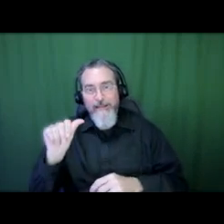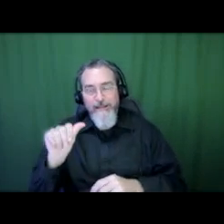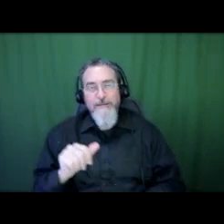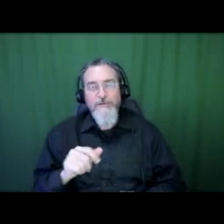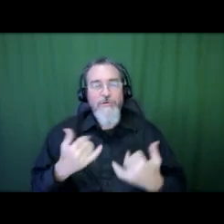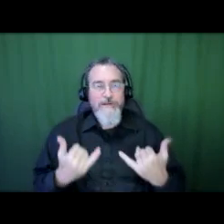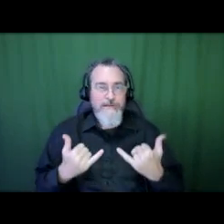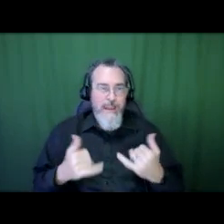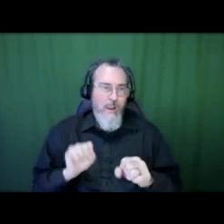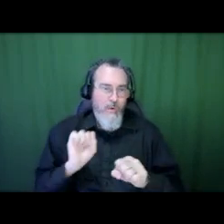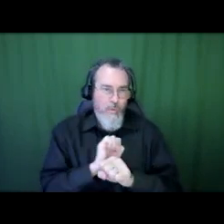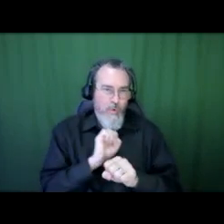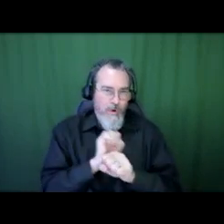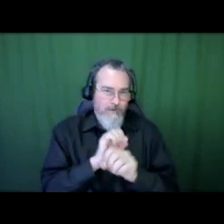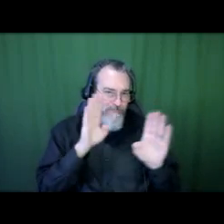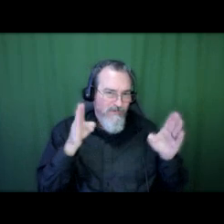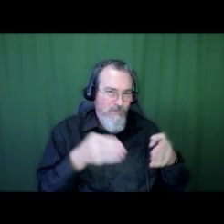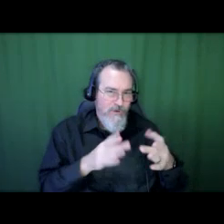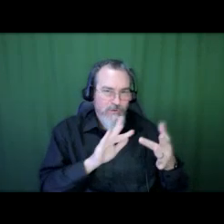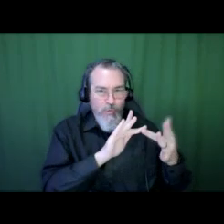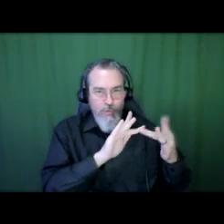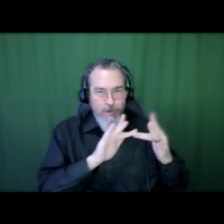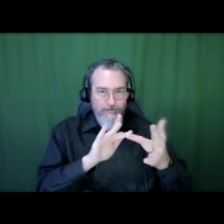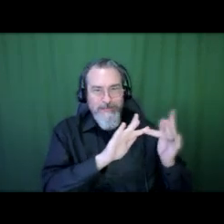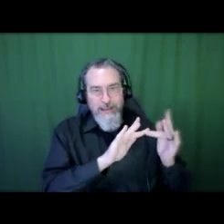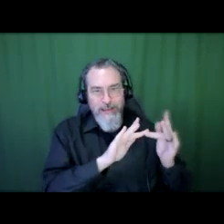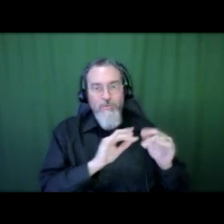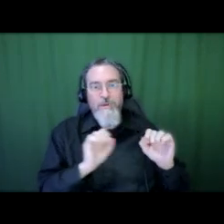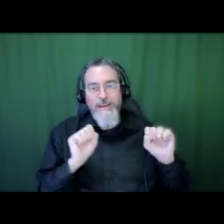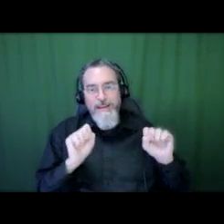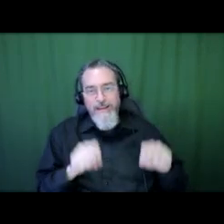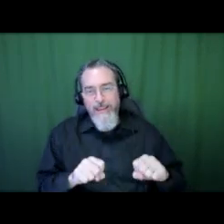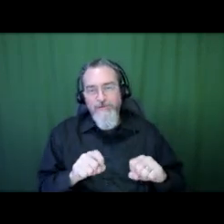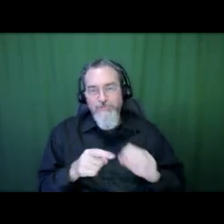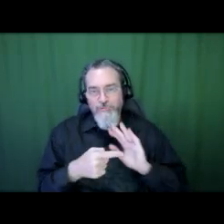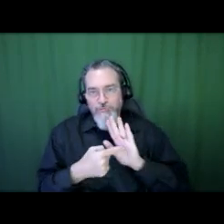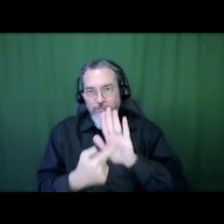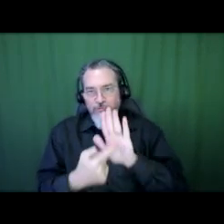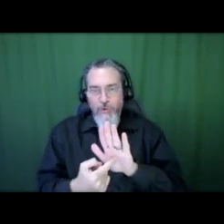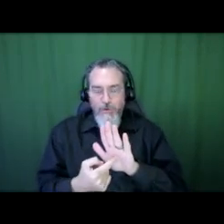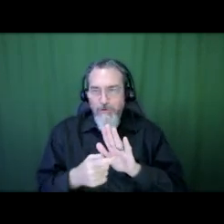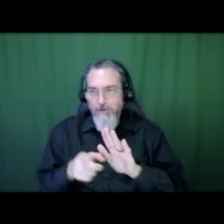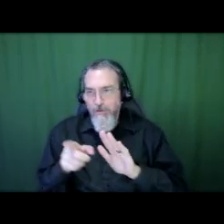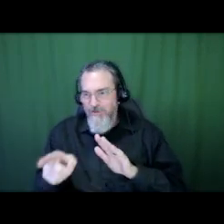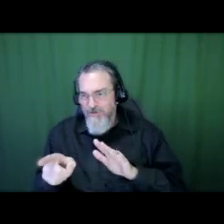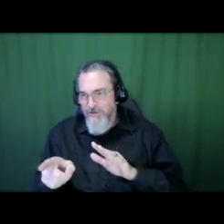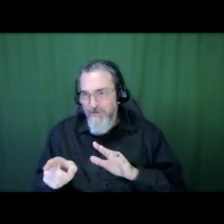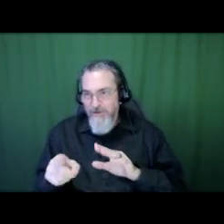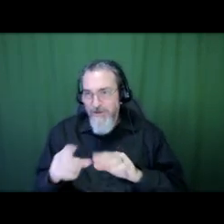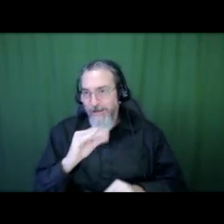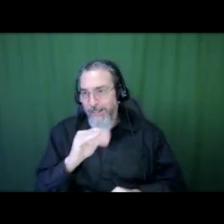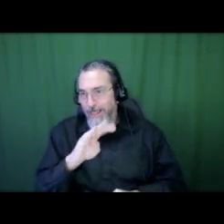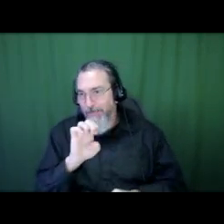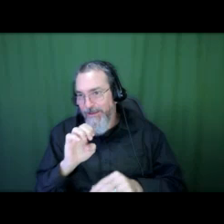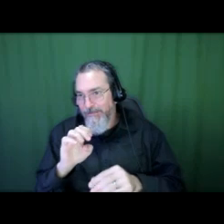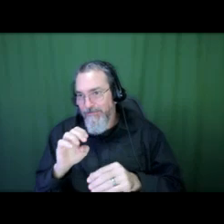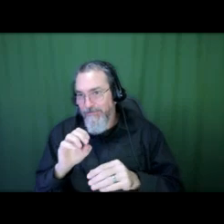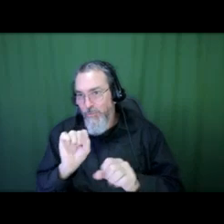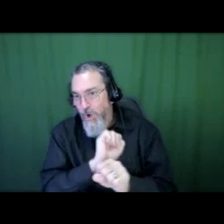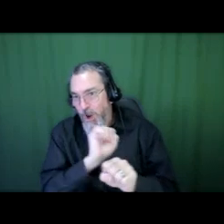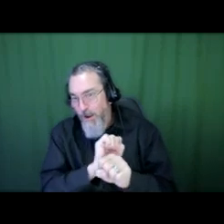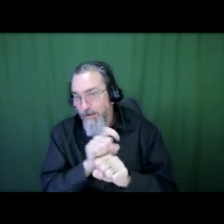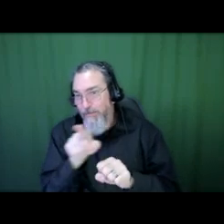website, where we can kind of map and connect students to different training programs in our climate-related fields. We have to, throughout